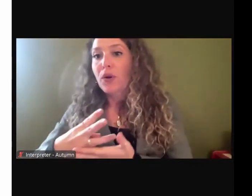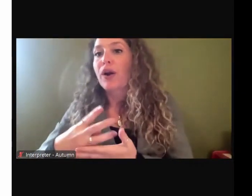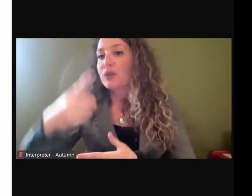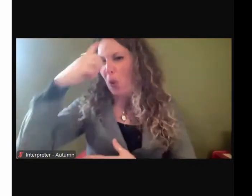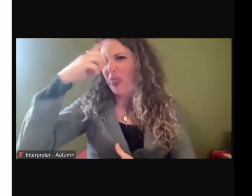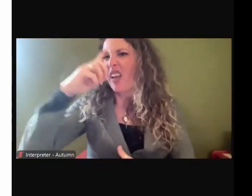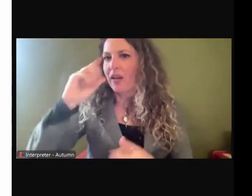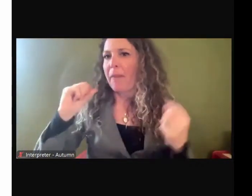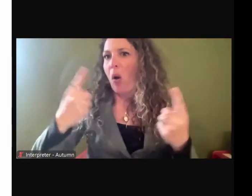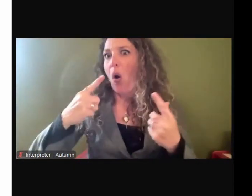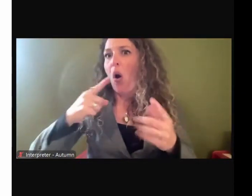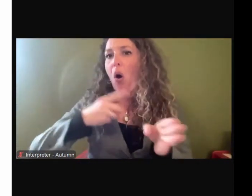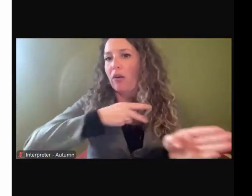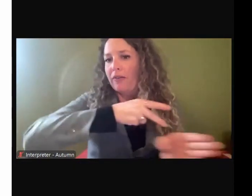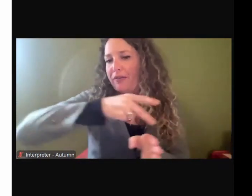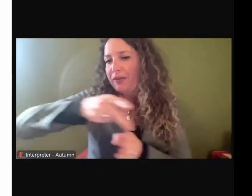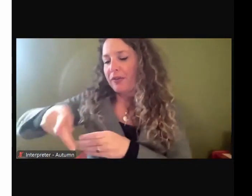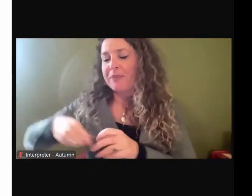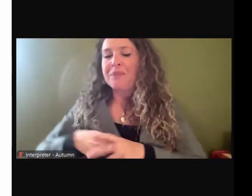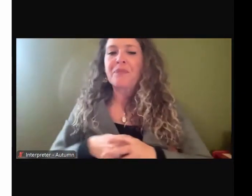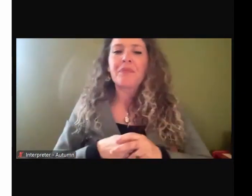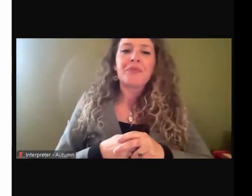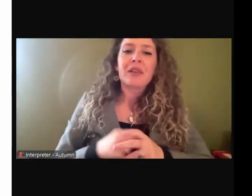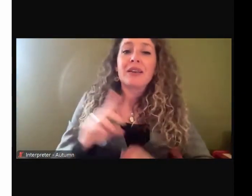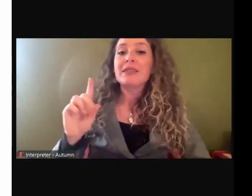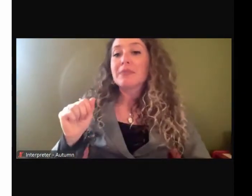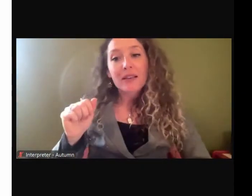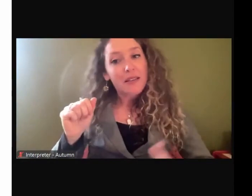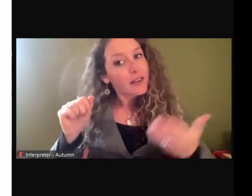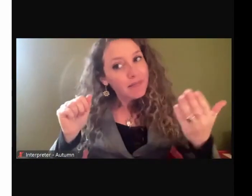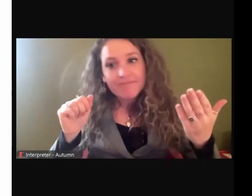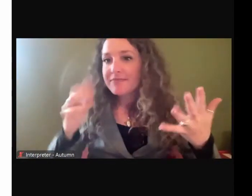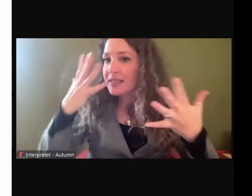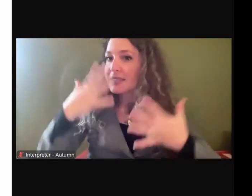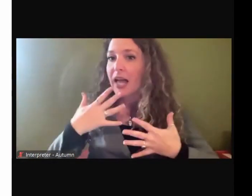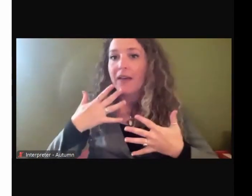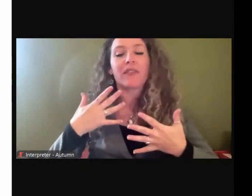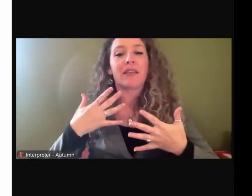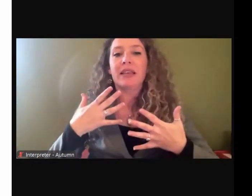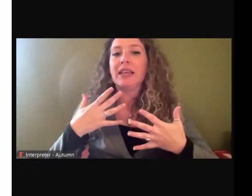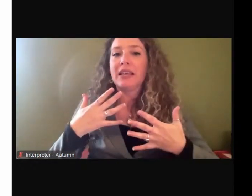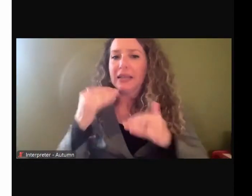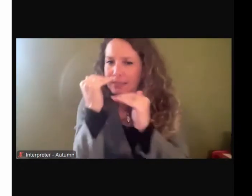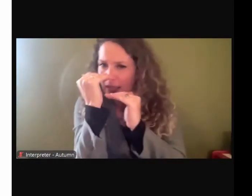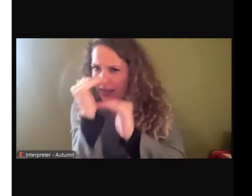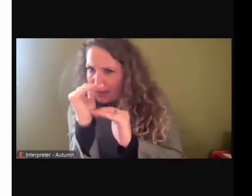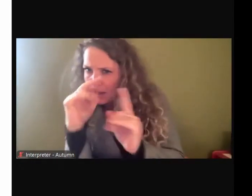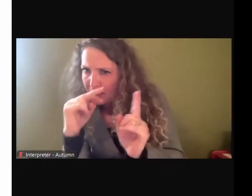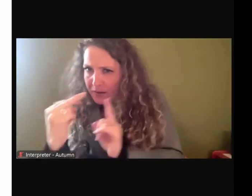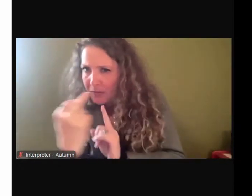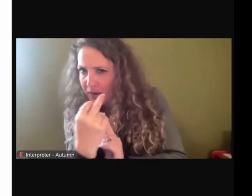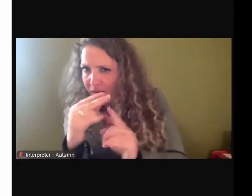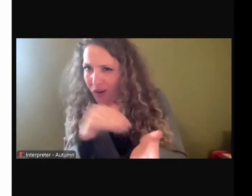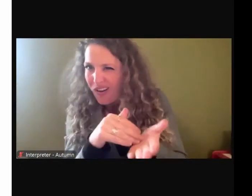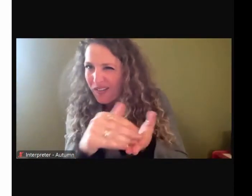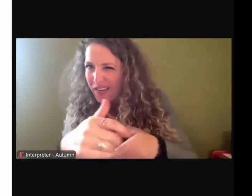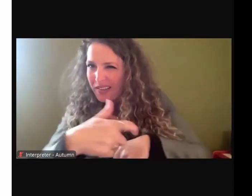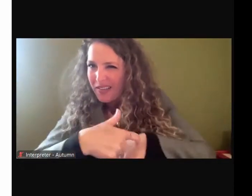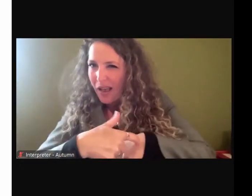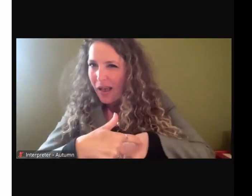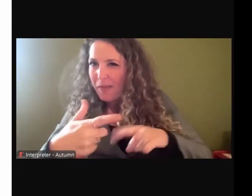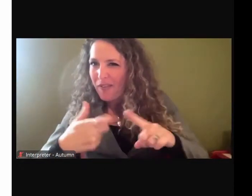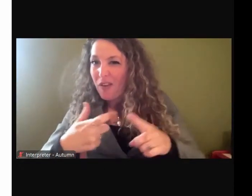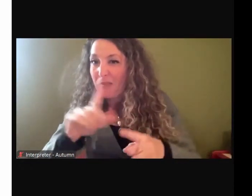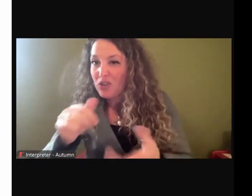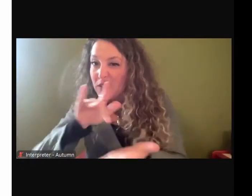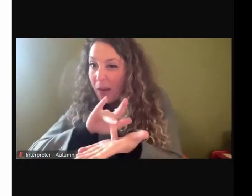me. We also know that disability is unfortunately often viewed in a limited sense through only or primarily a medical model